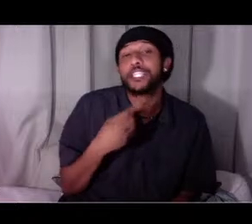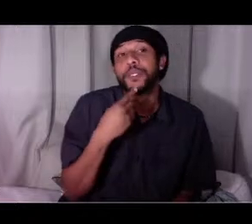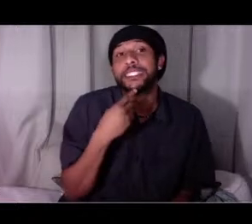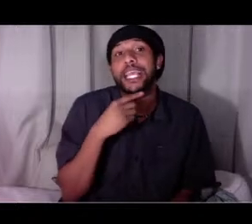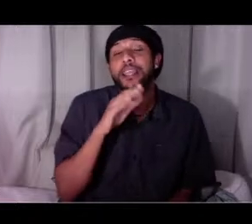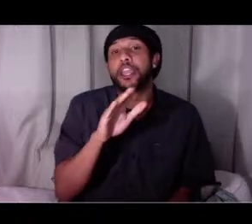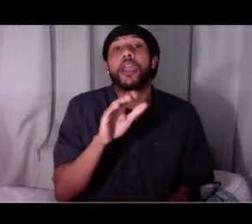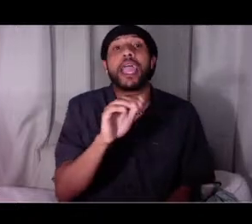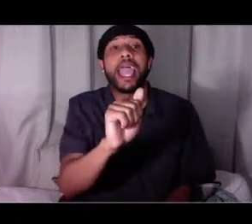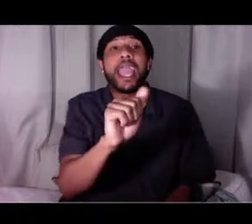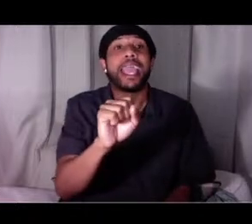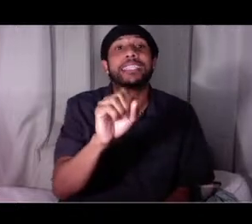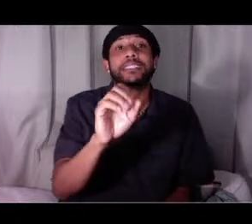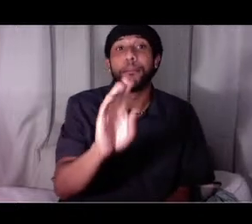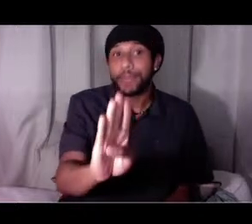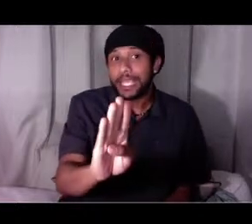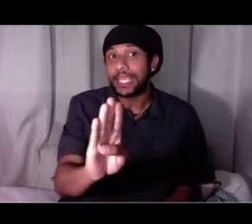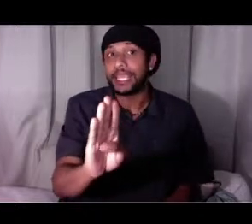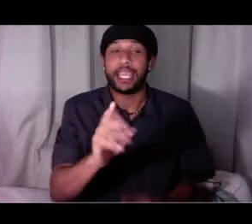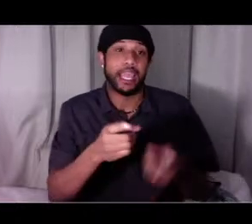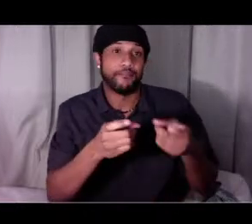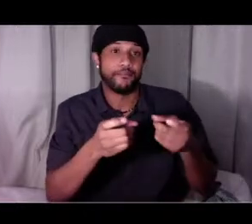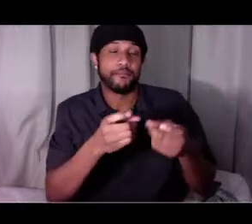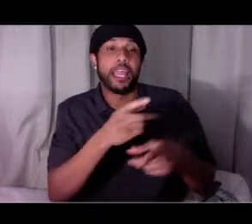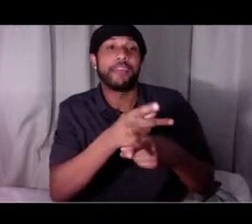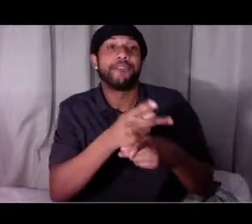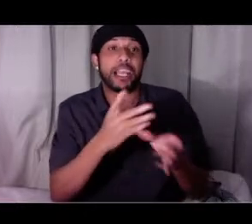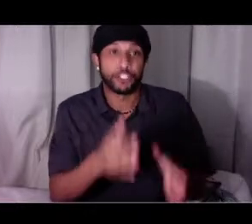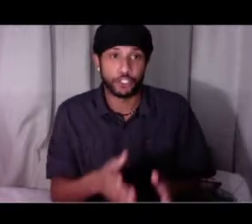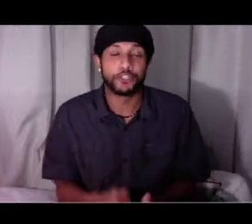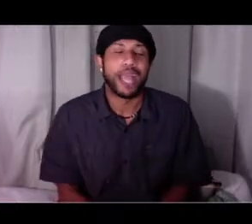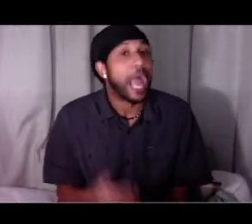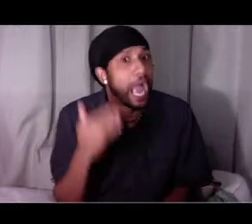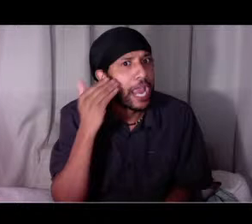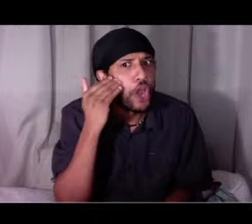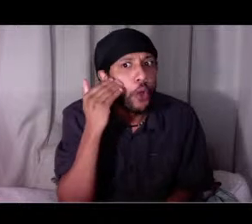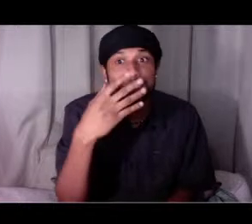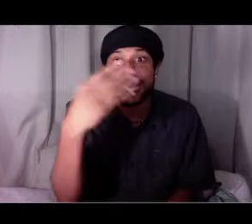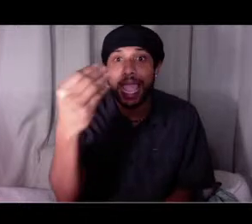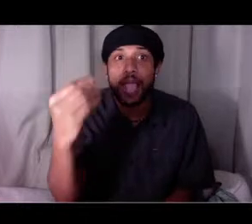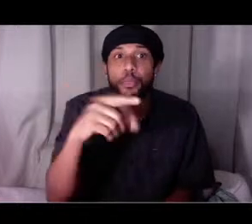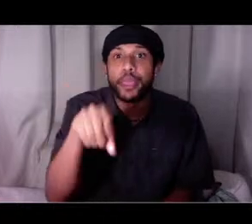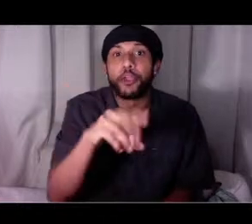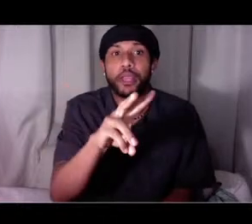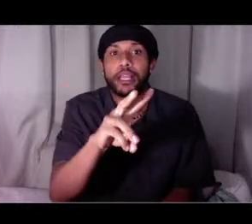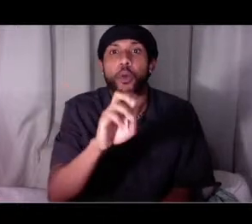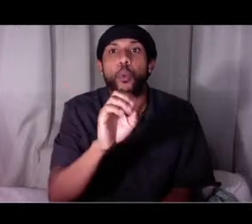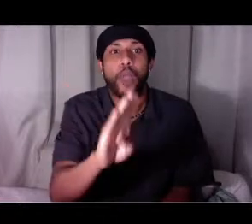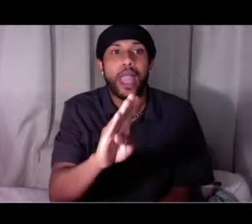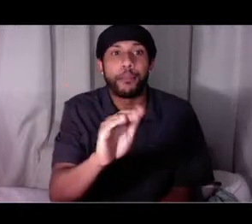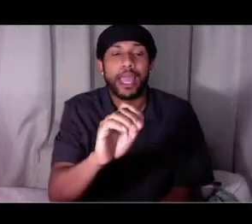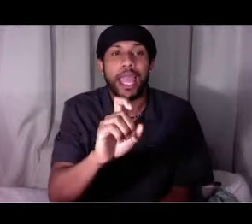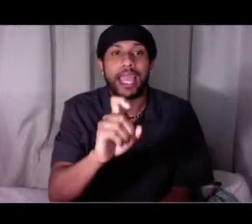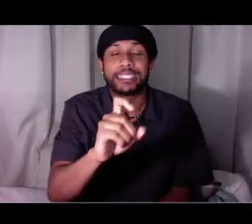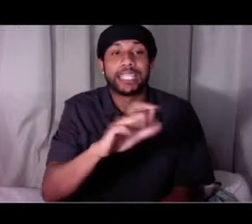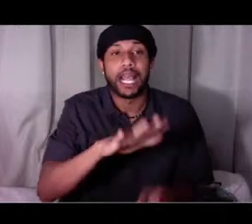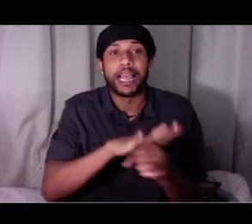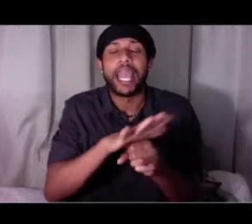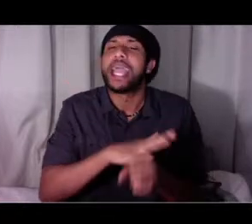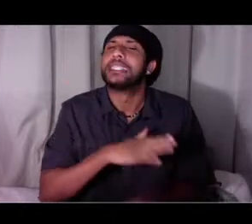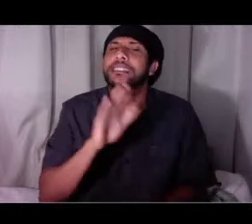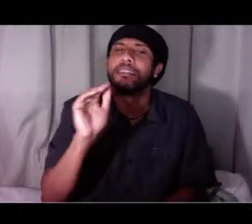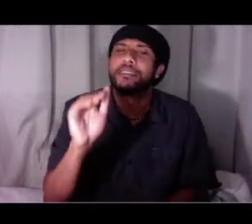their ASB advisor absolutely I know he's out there in in WebEx land but Mr